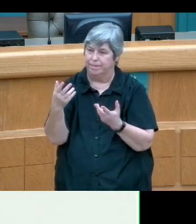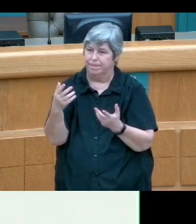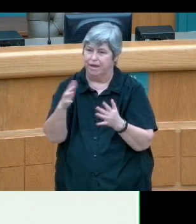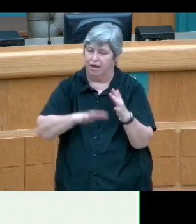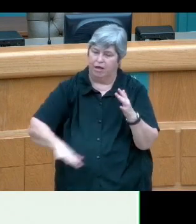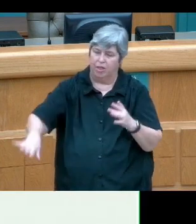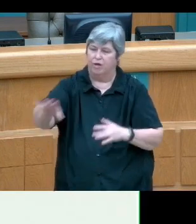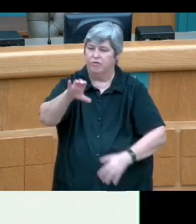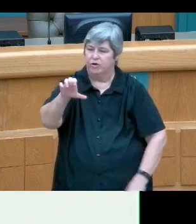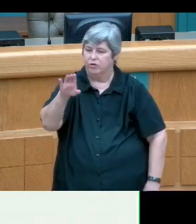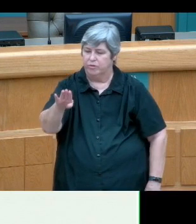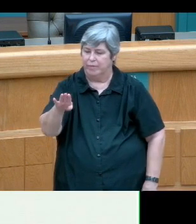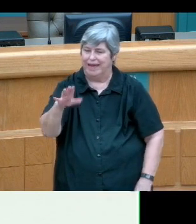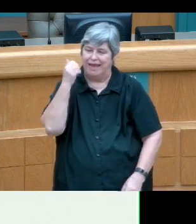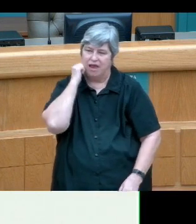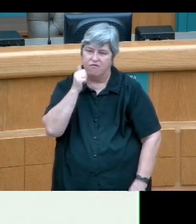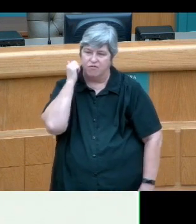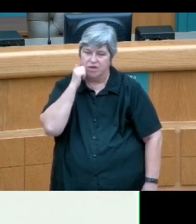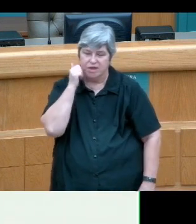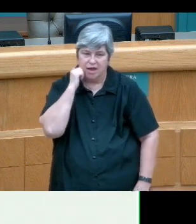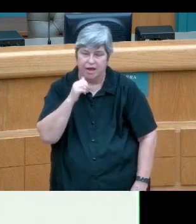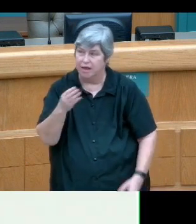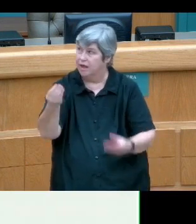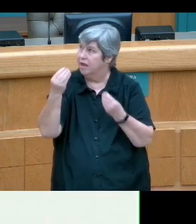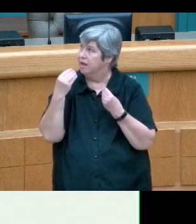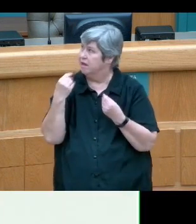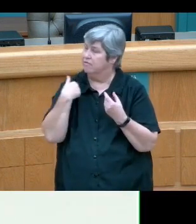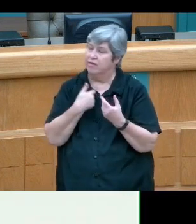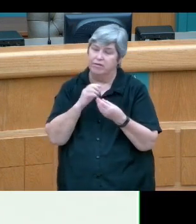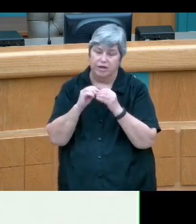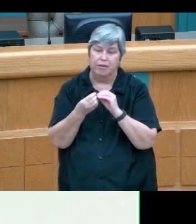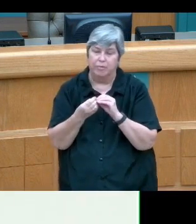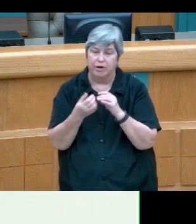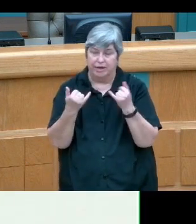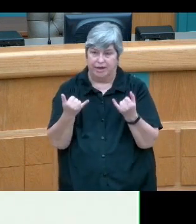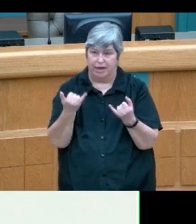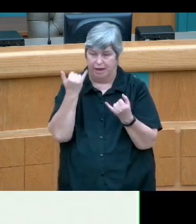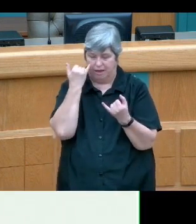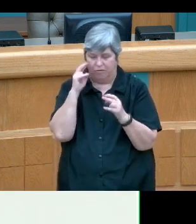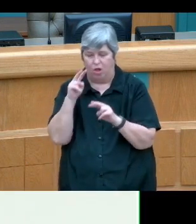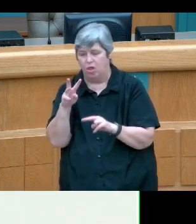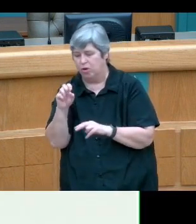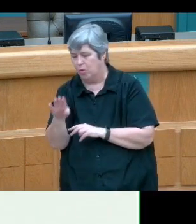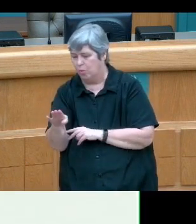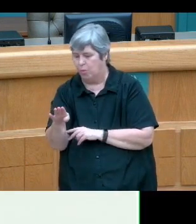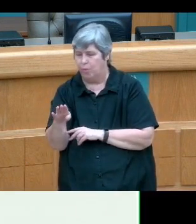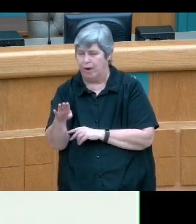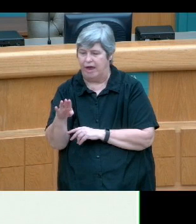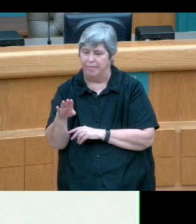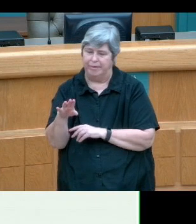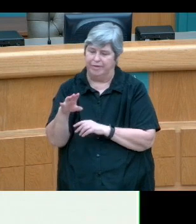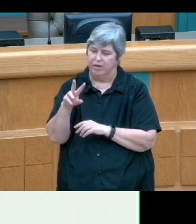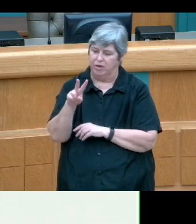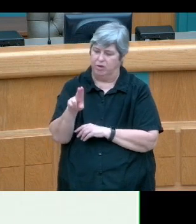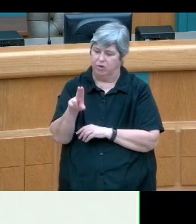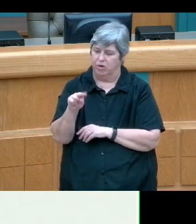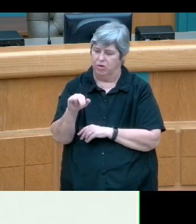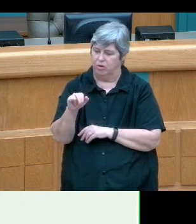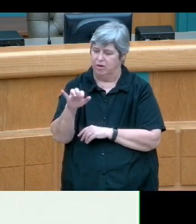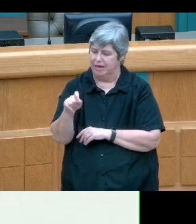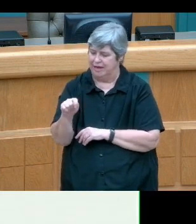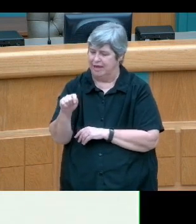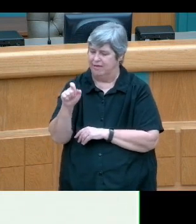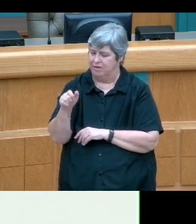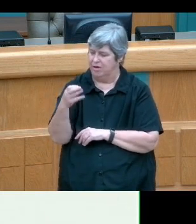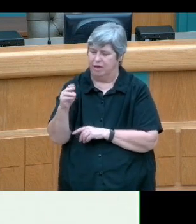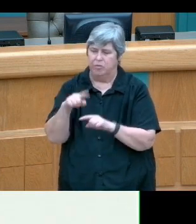coastal bend area per day, which gives a number. Now, if you go to the website of unicast.com, you can't see what that